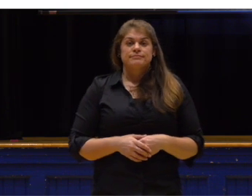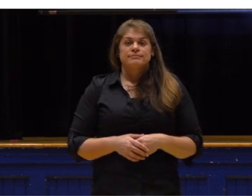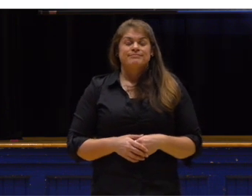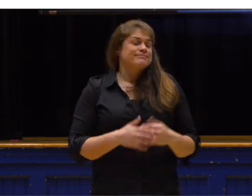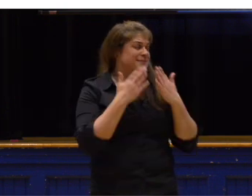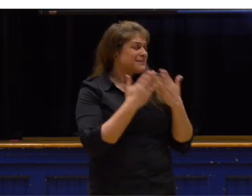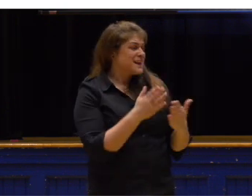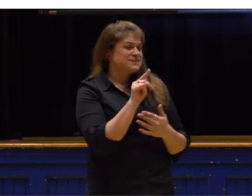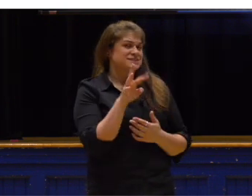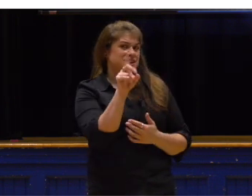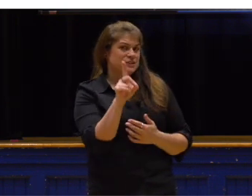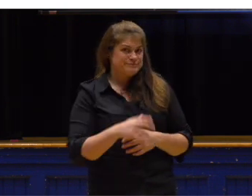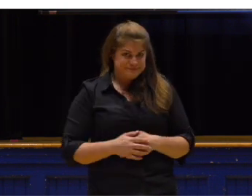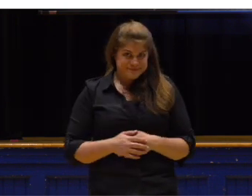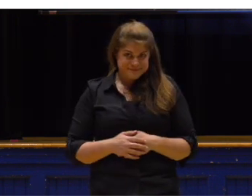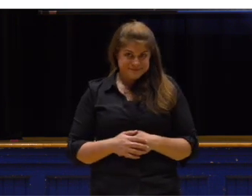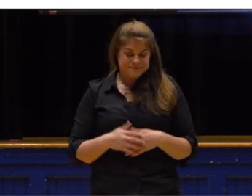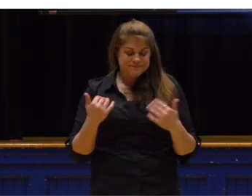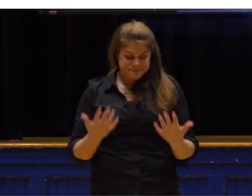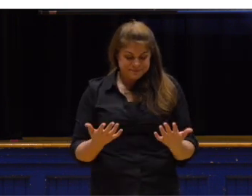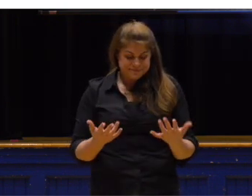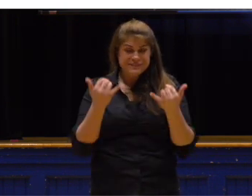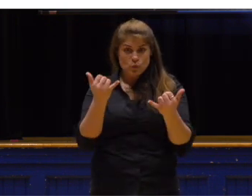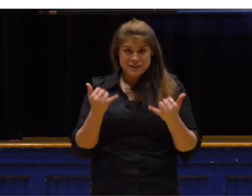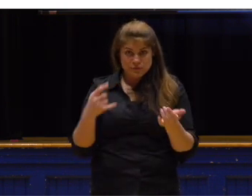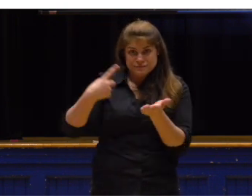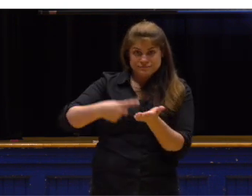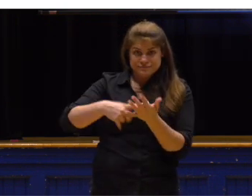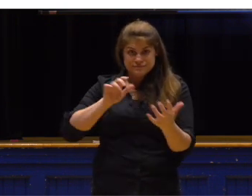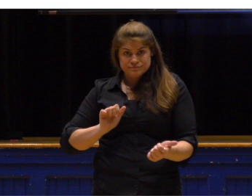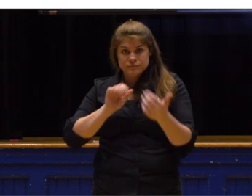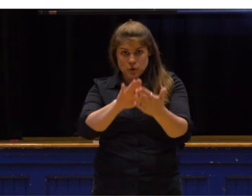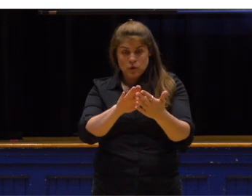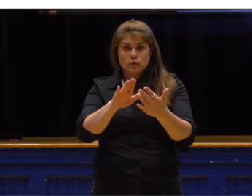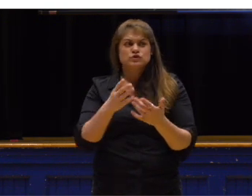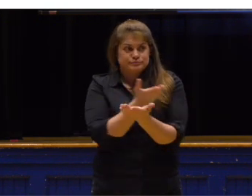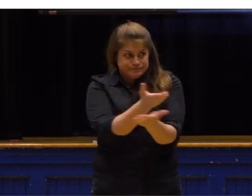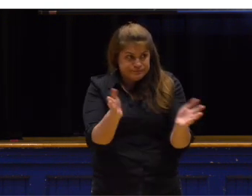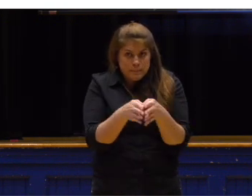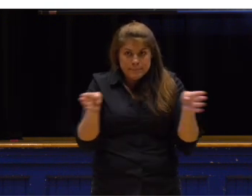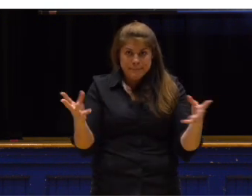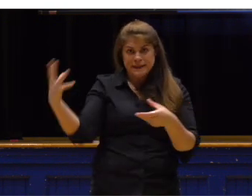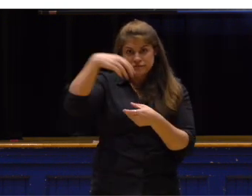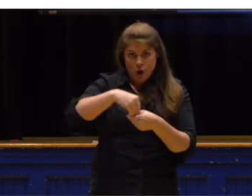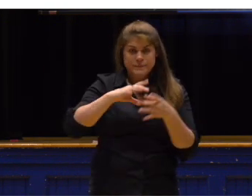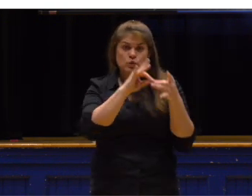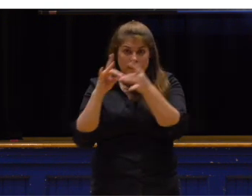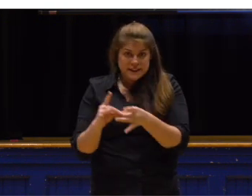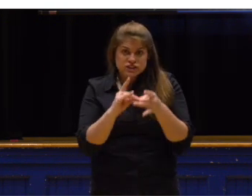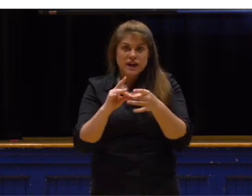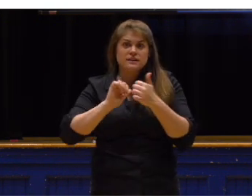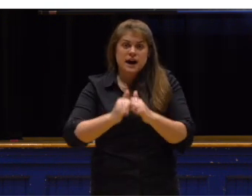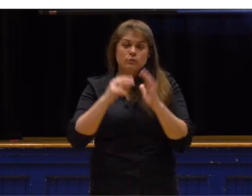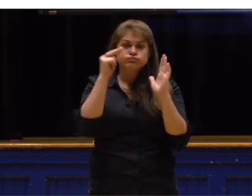Thanks, Todd. So I will now go over our approach to public involvement, abutter coordination, and review the